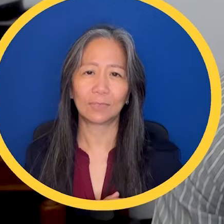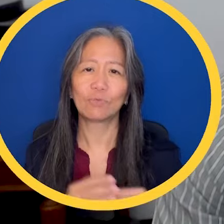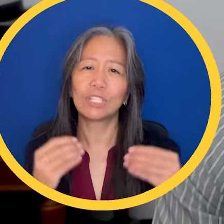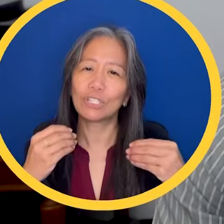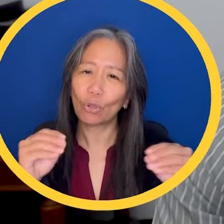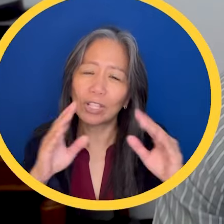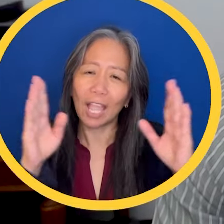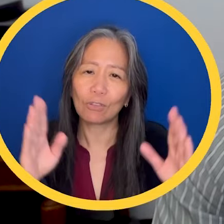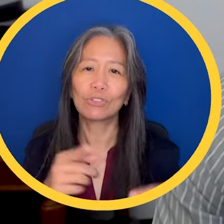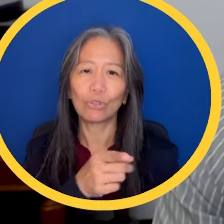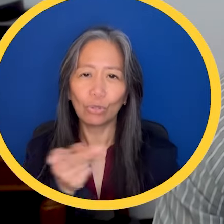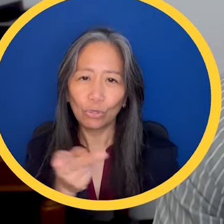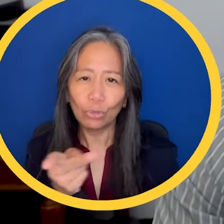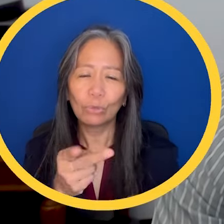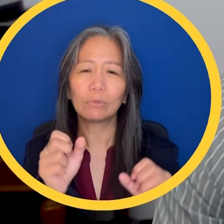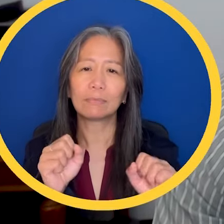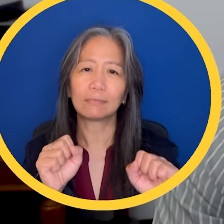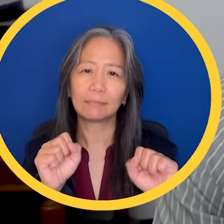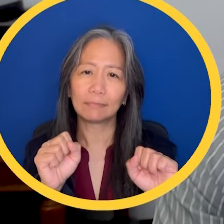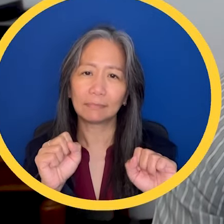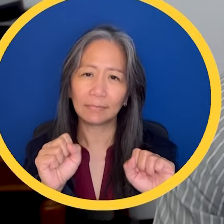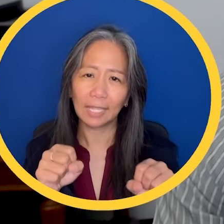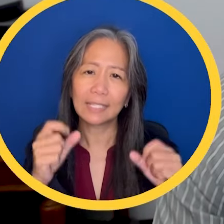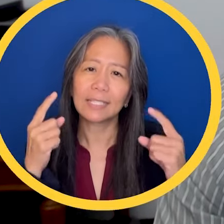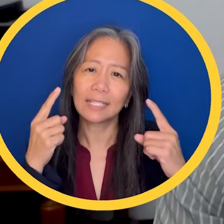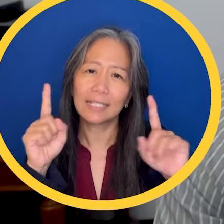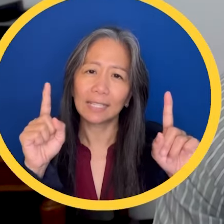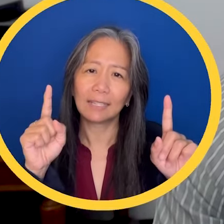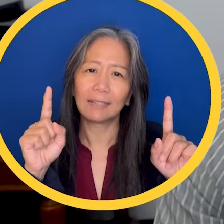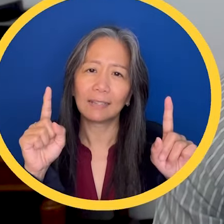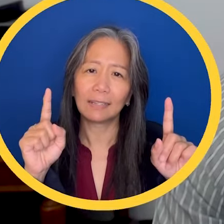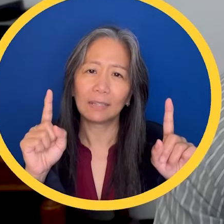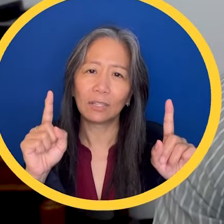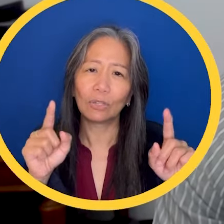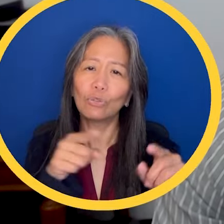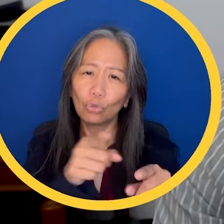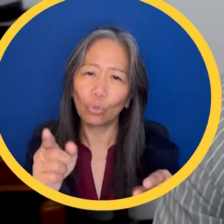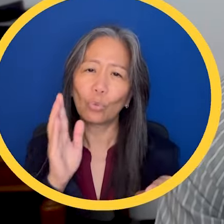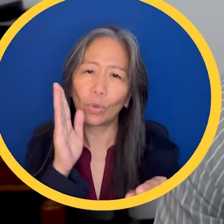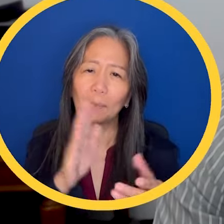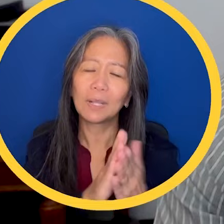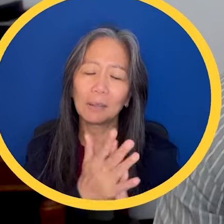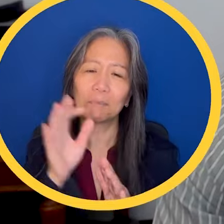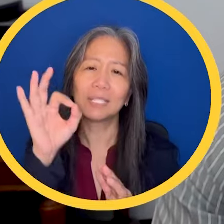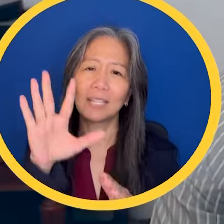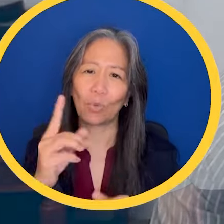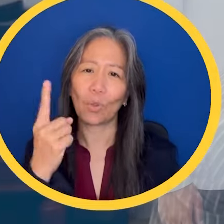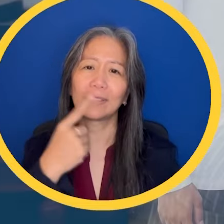We sold the house so you guys will succeed. You'll be ministers one day.